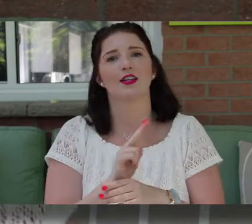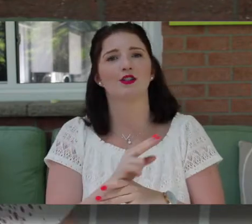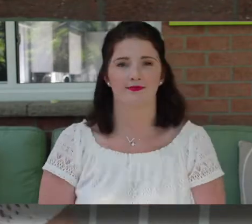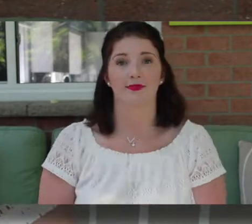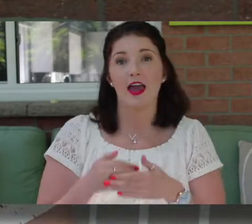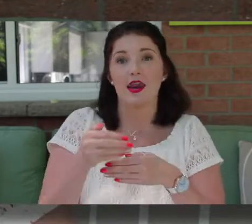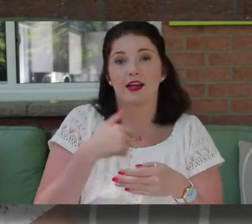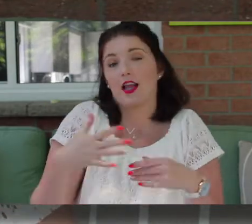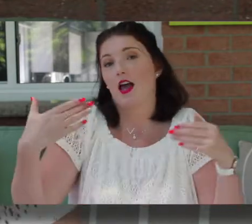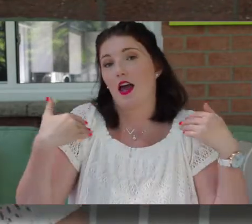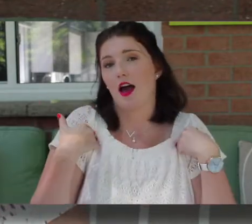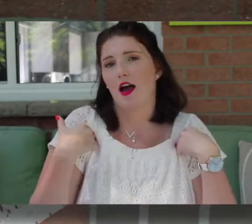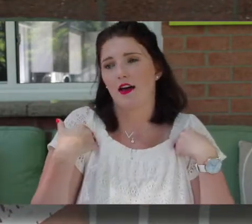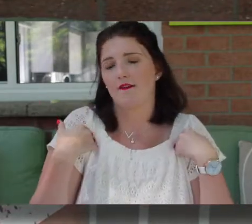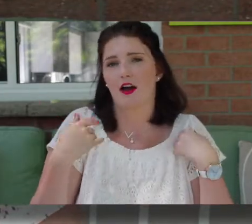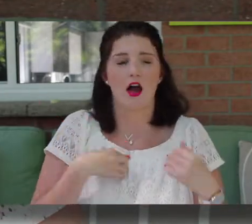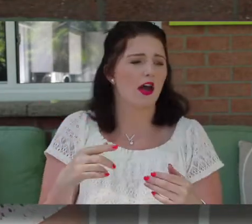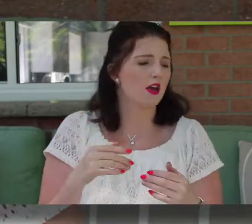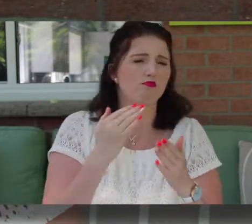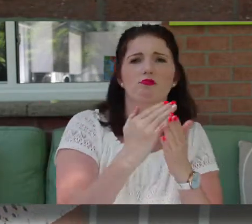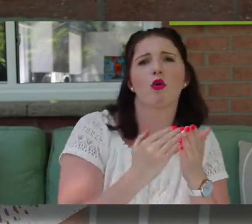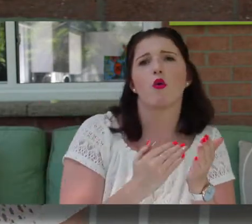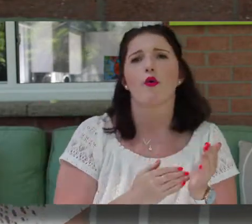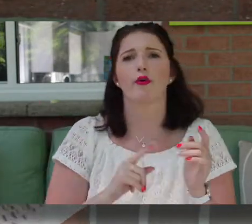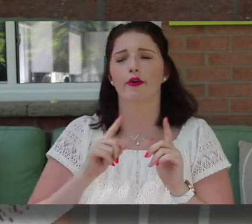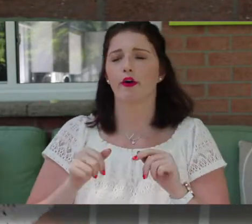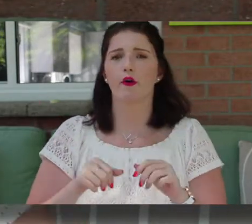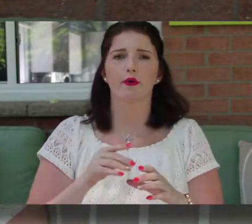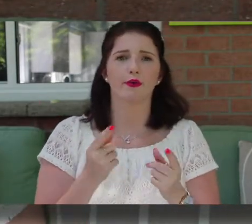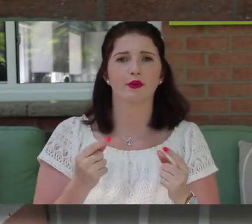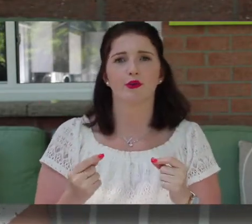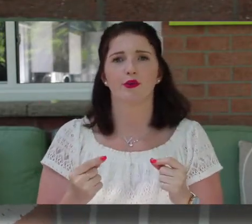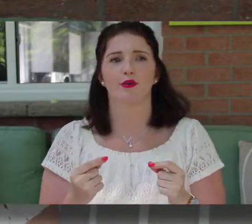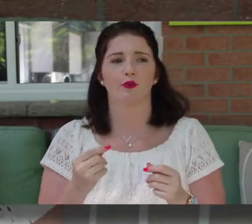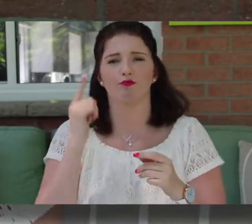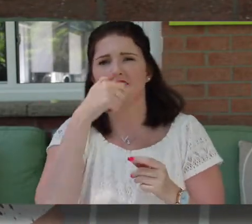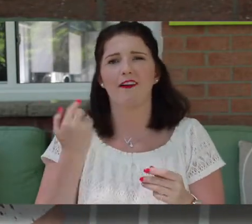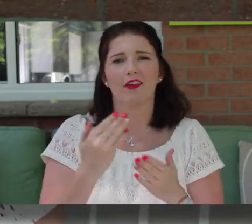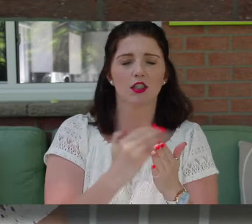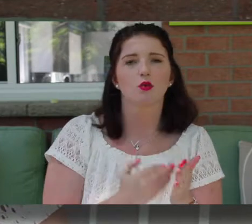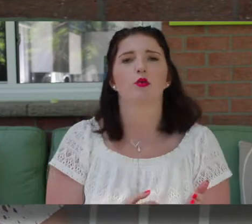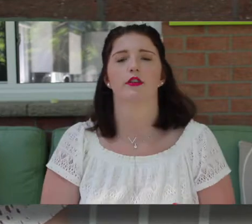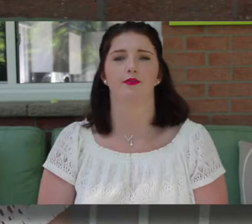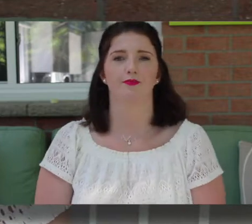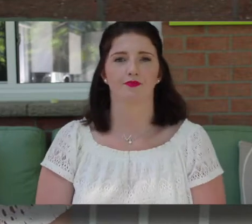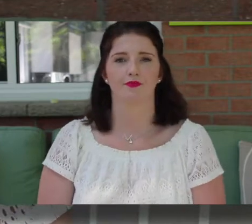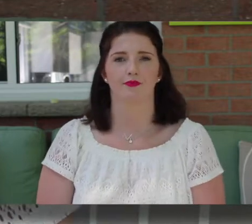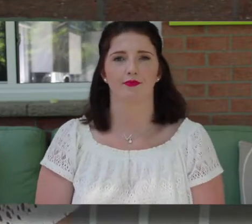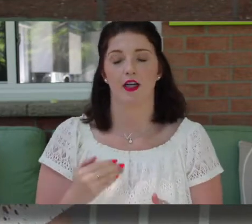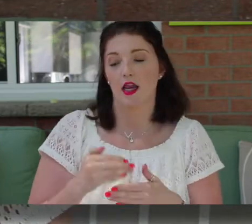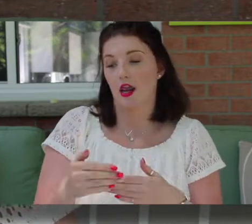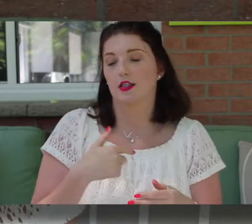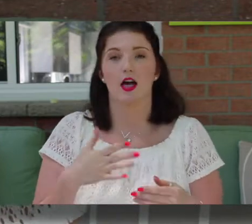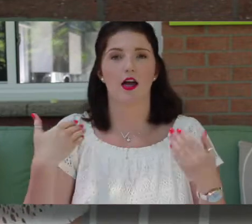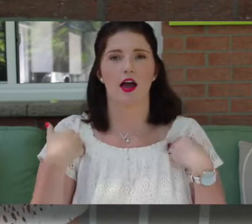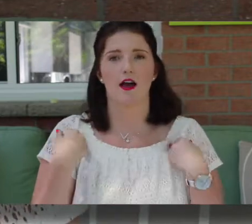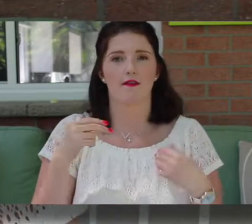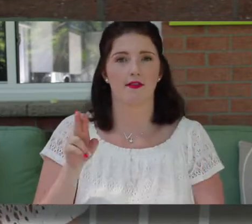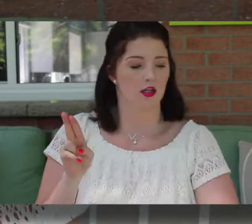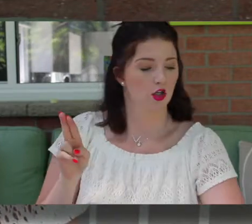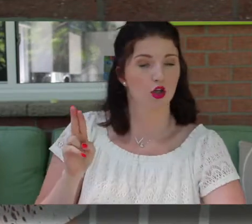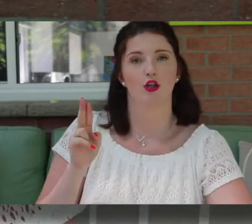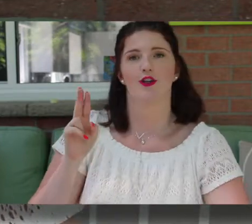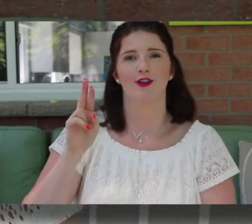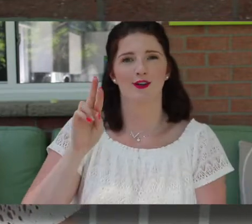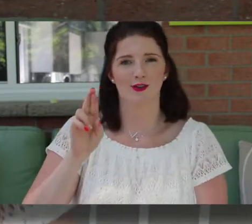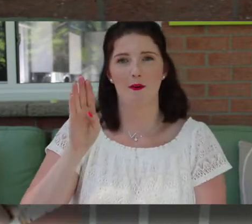I'm kind of going in the order of what you would put on your face first, other than the masks. Obviously, you would do those when you don't have any makeup on. But secondly,